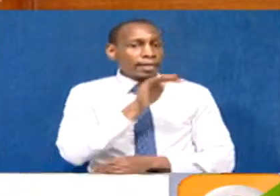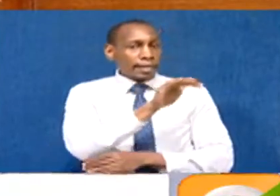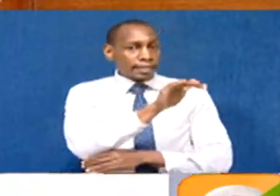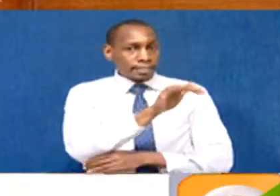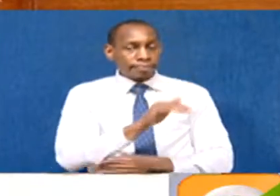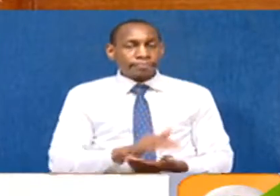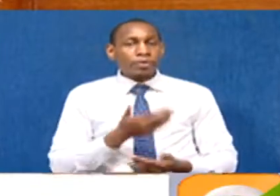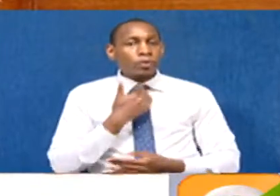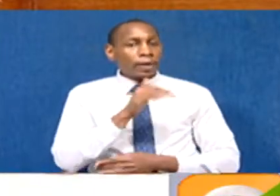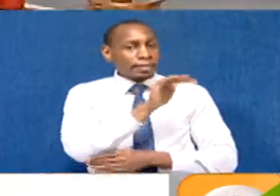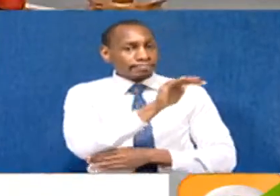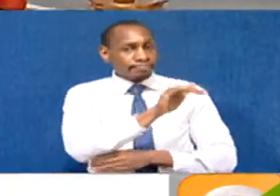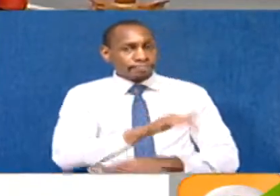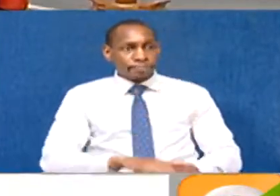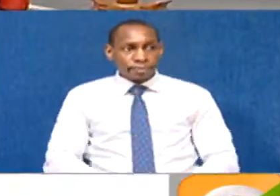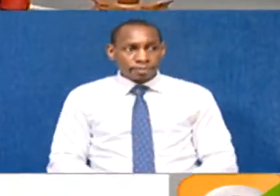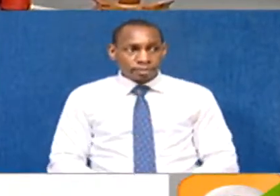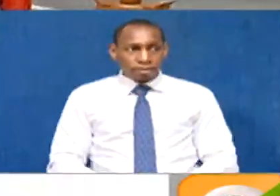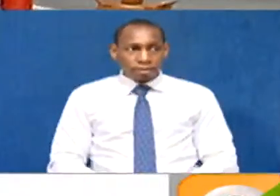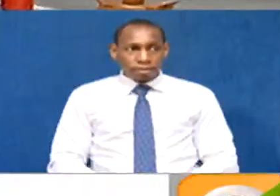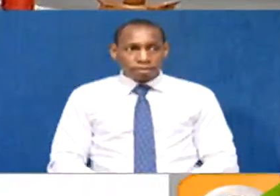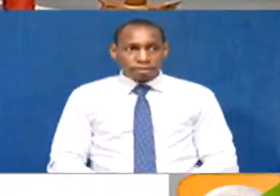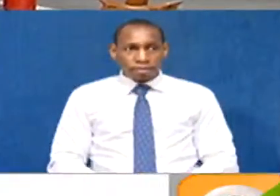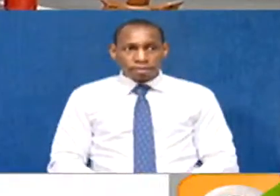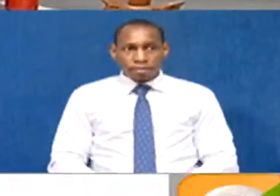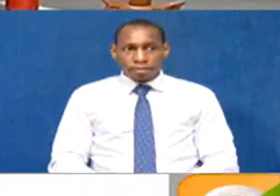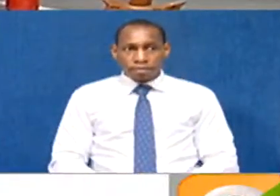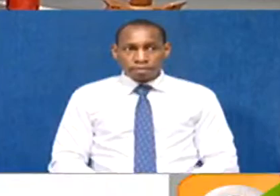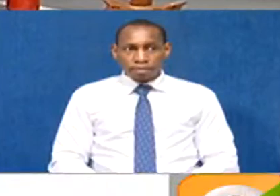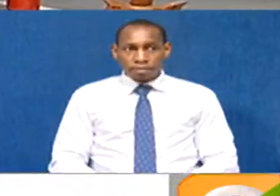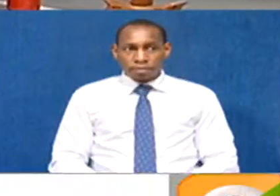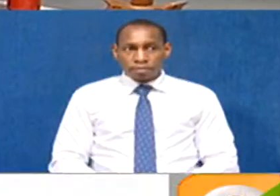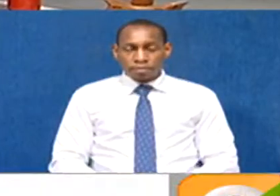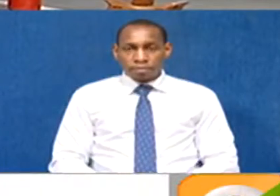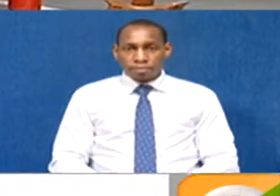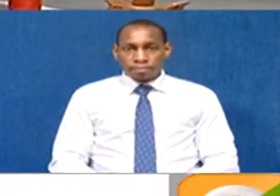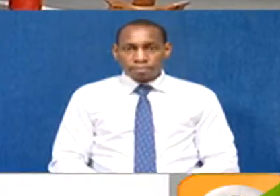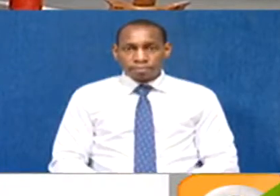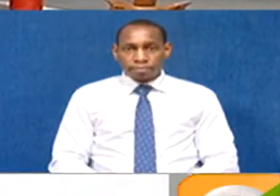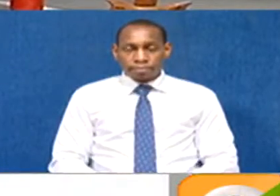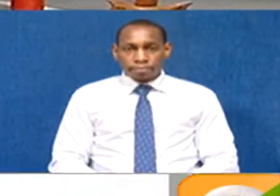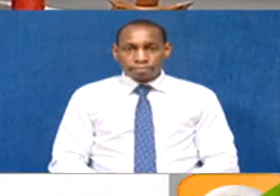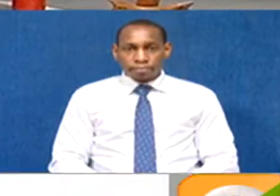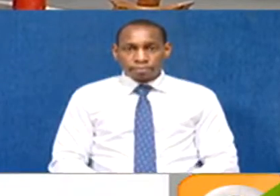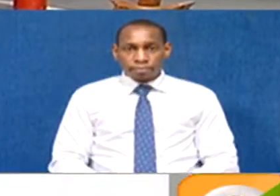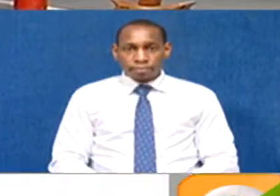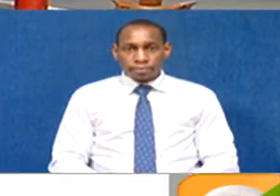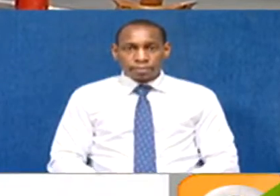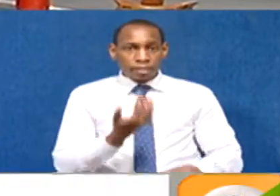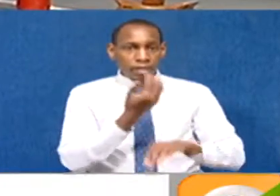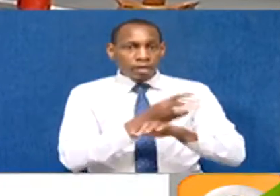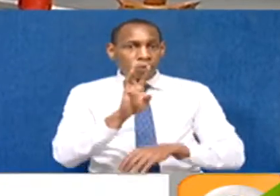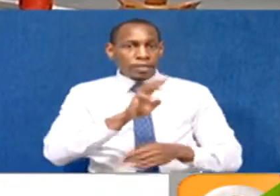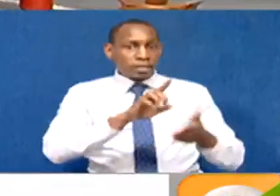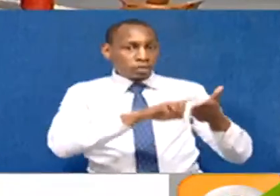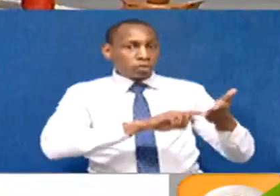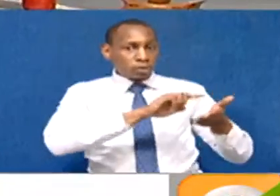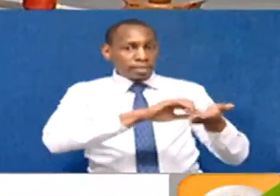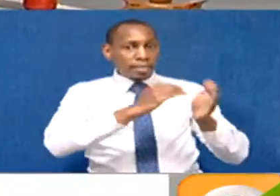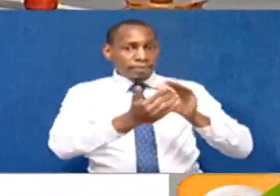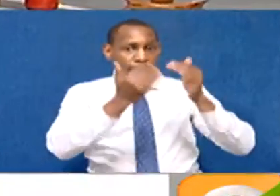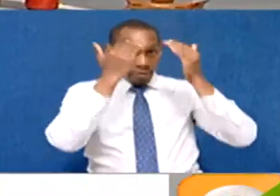Jeff. You live in this let country. Let me ask you, Jeff. How many of our Ferdinand members? That's a very serious statement. Yes. Ferdinand White. No, it's a true statement. Has been Jeff. Charged in